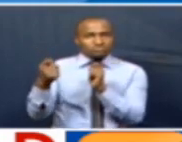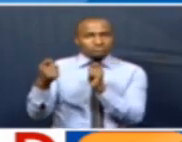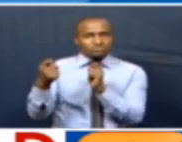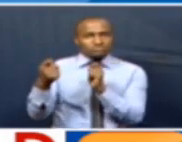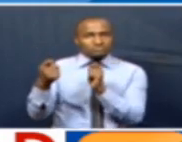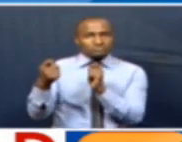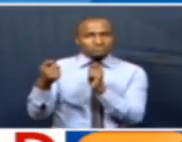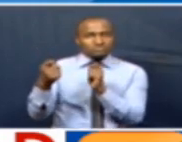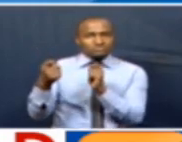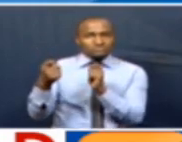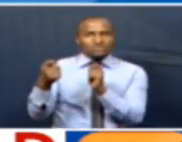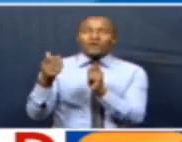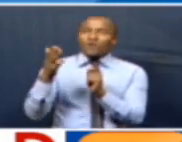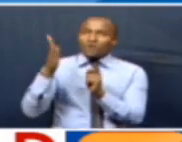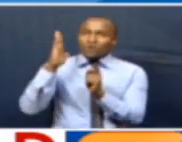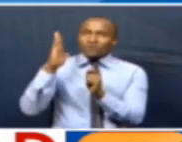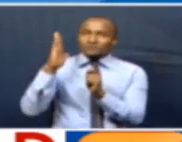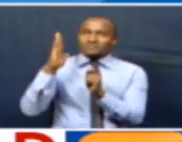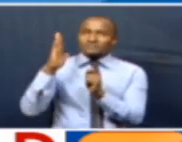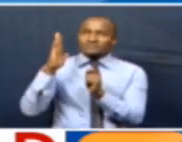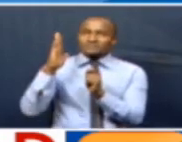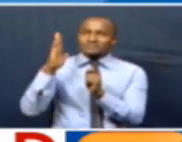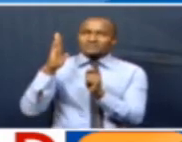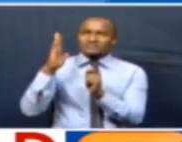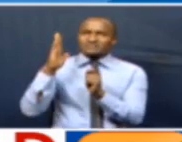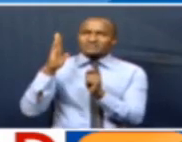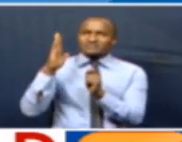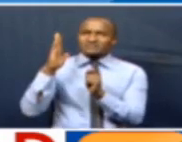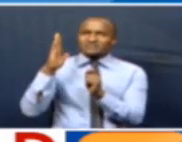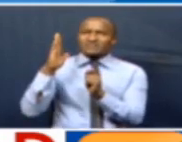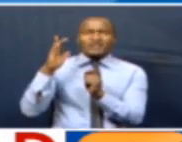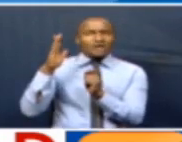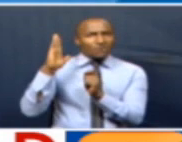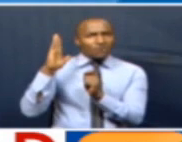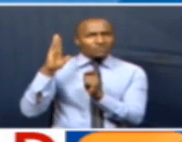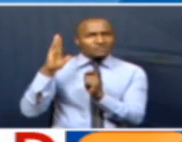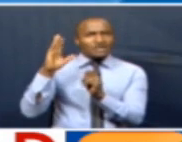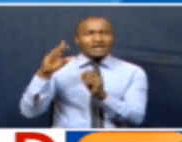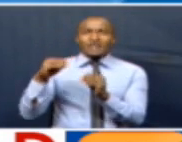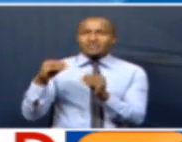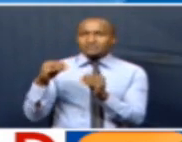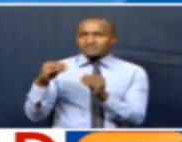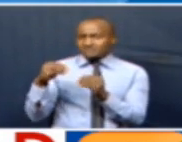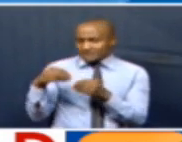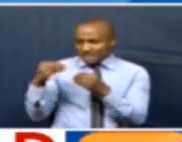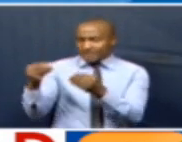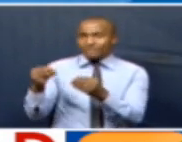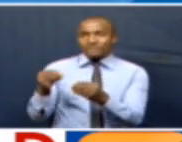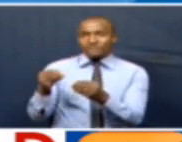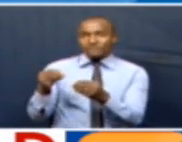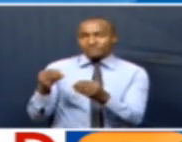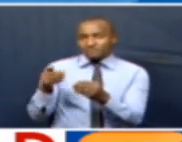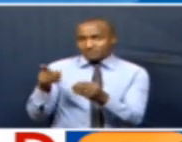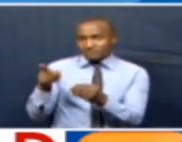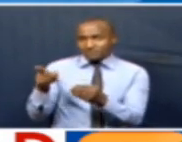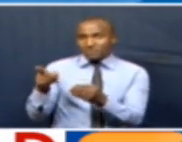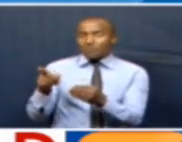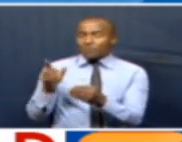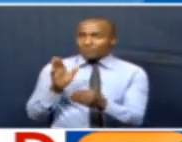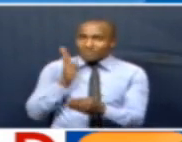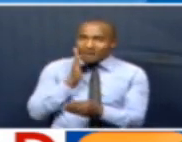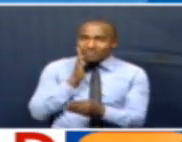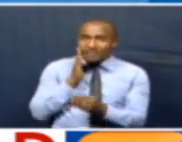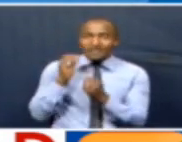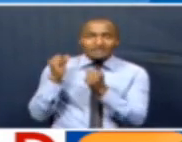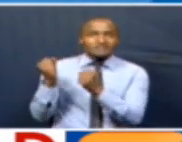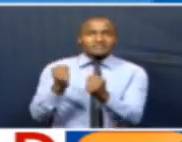May our God give... Of course, she's talking about the widow now. To mom, may our God give your strength during